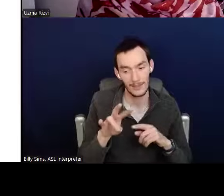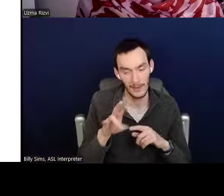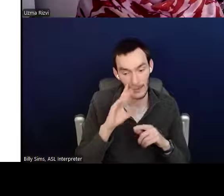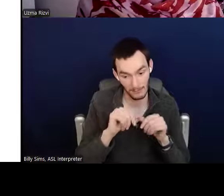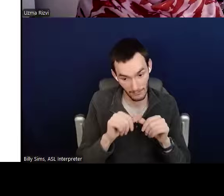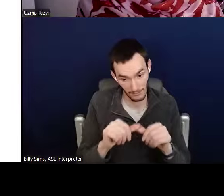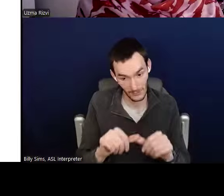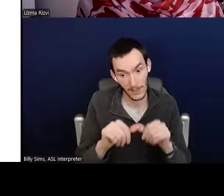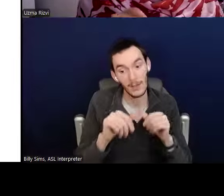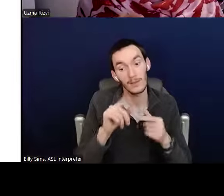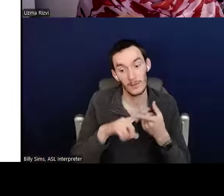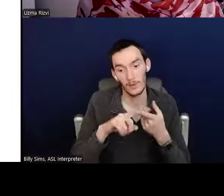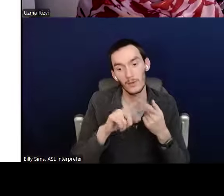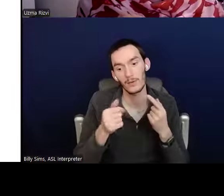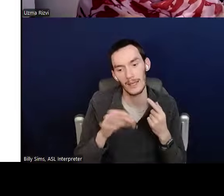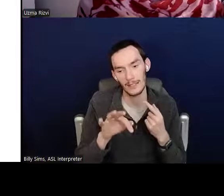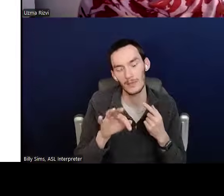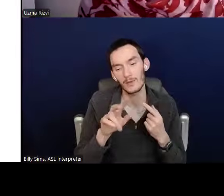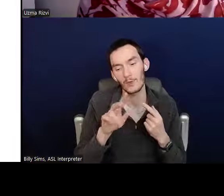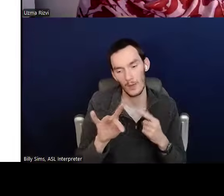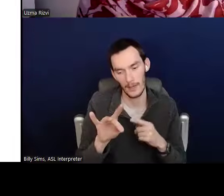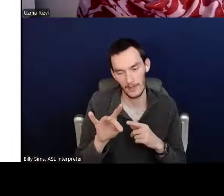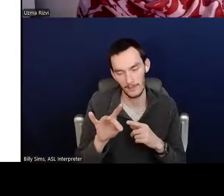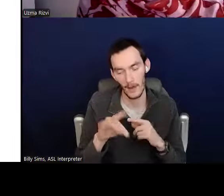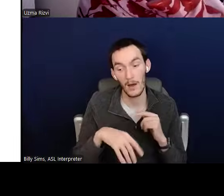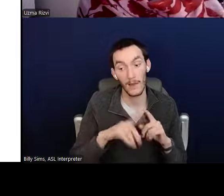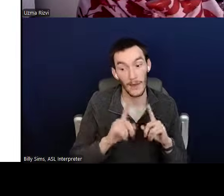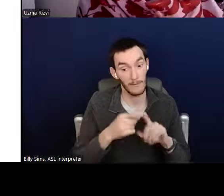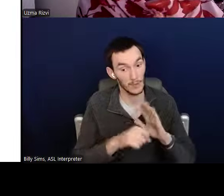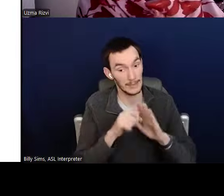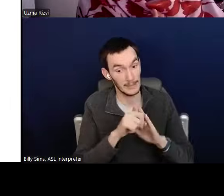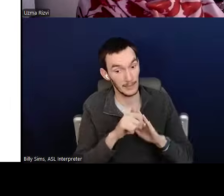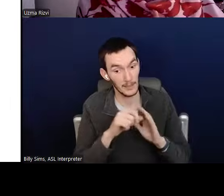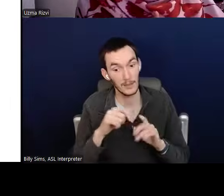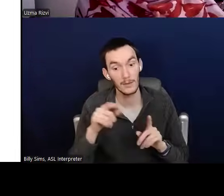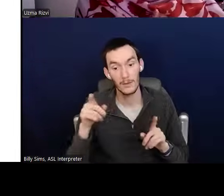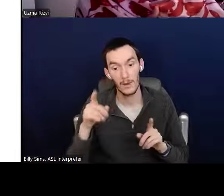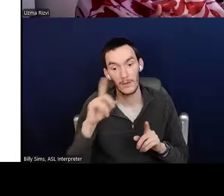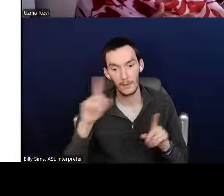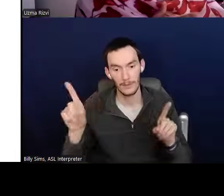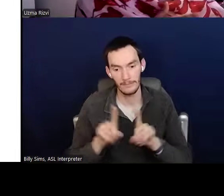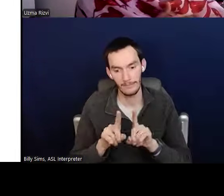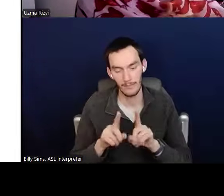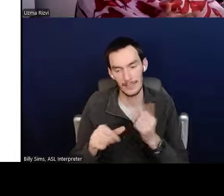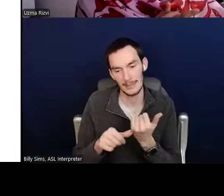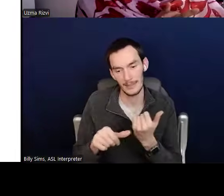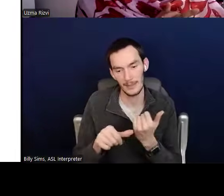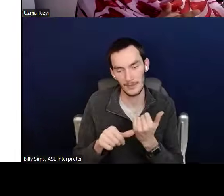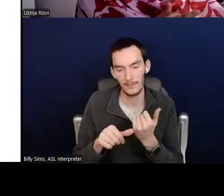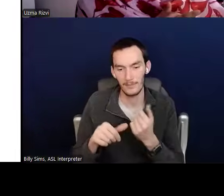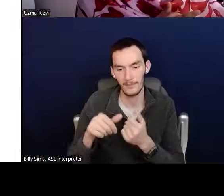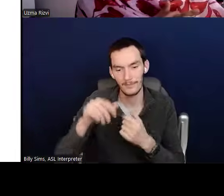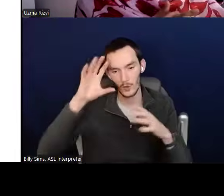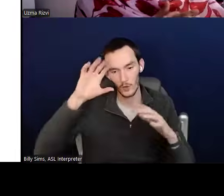March, 1928. During that first season, Mackay was assisted by Mr. Majumdar, who was the assistant